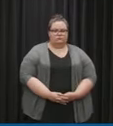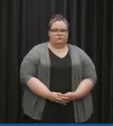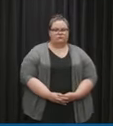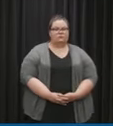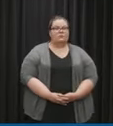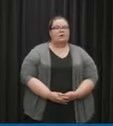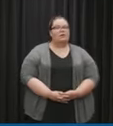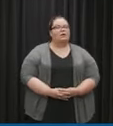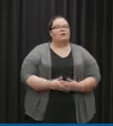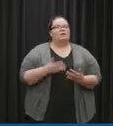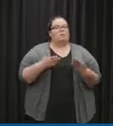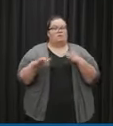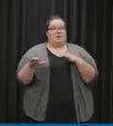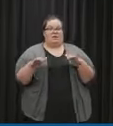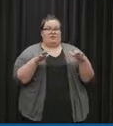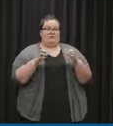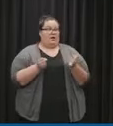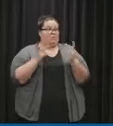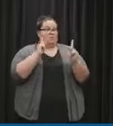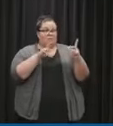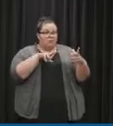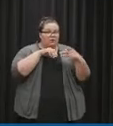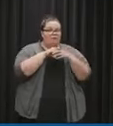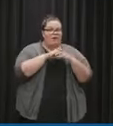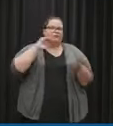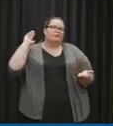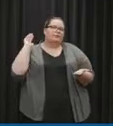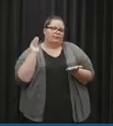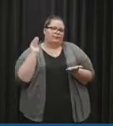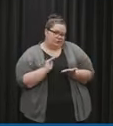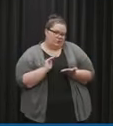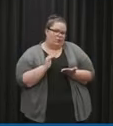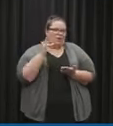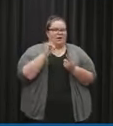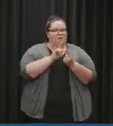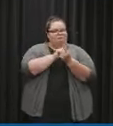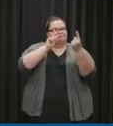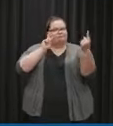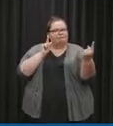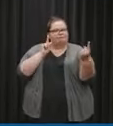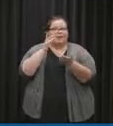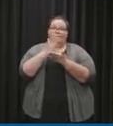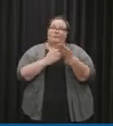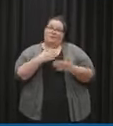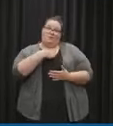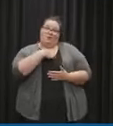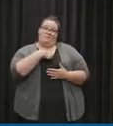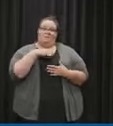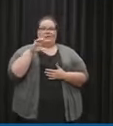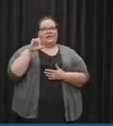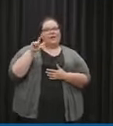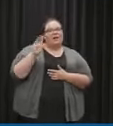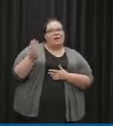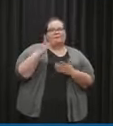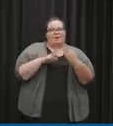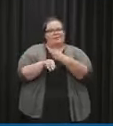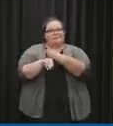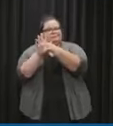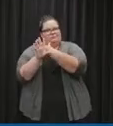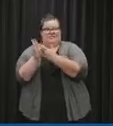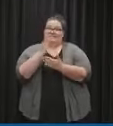sidelines. Events may be limited to allow for physical distancing, and some clubs and activities may be virtual. And there will be some activities that